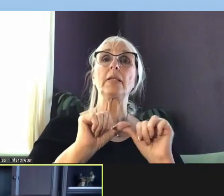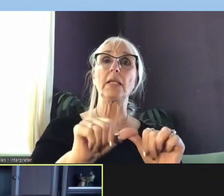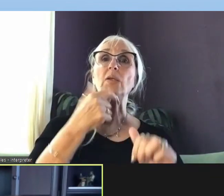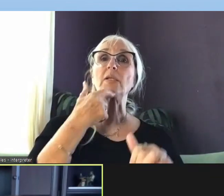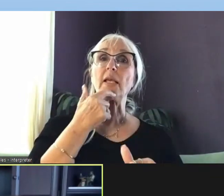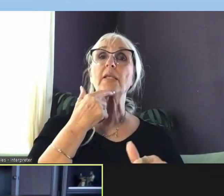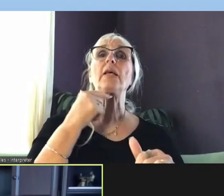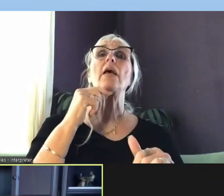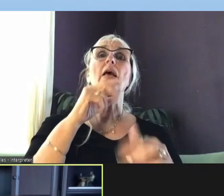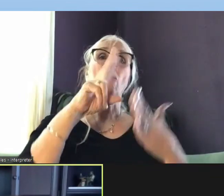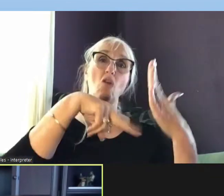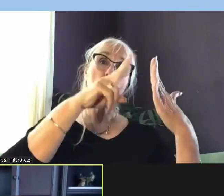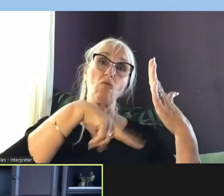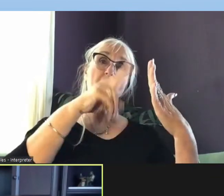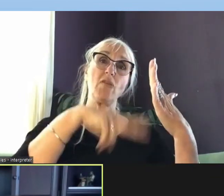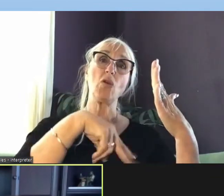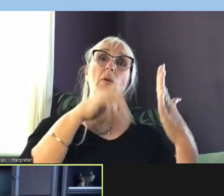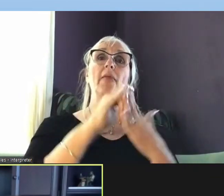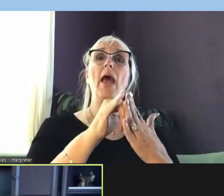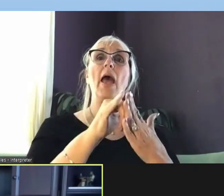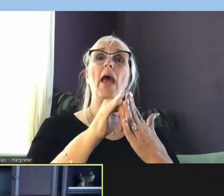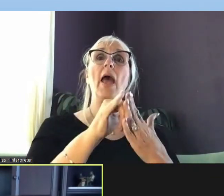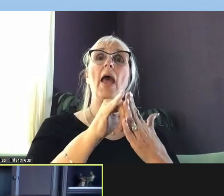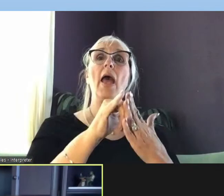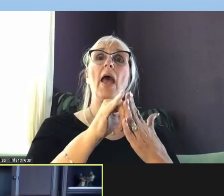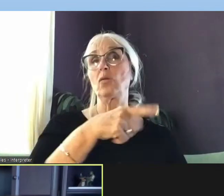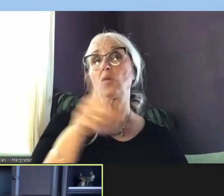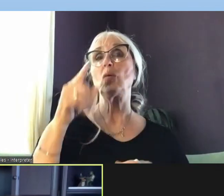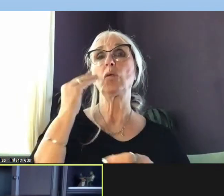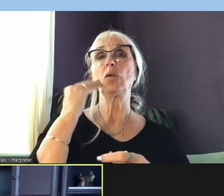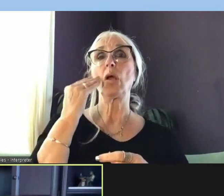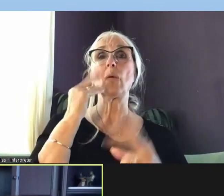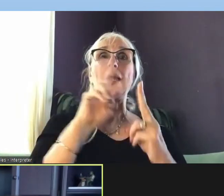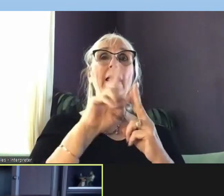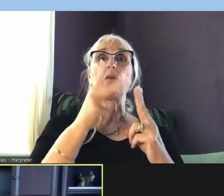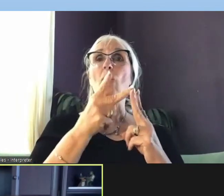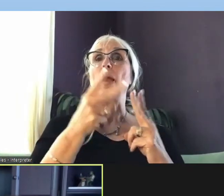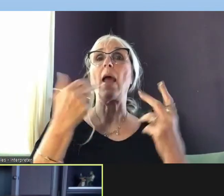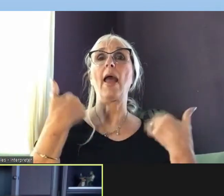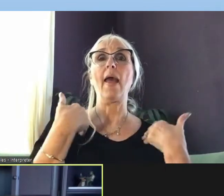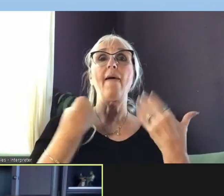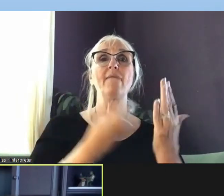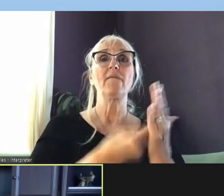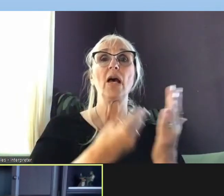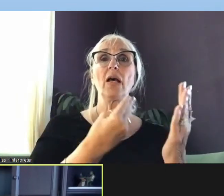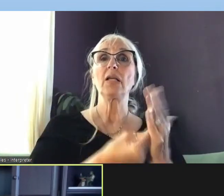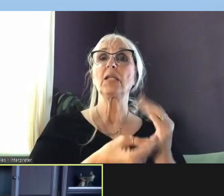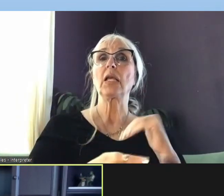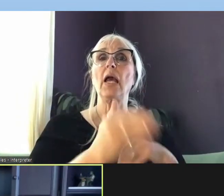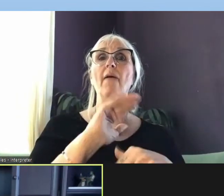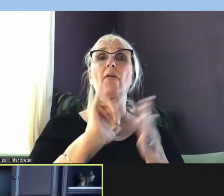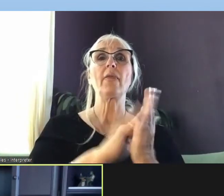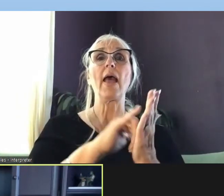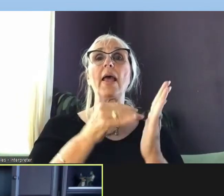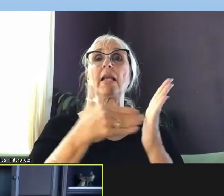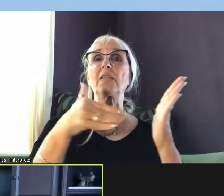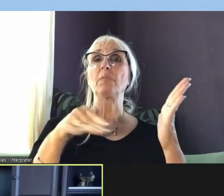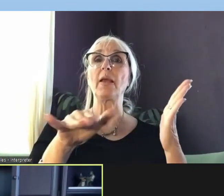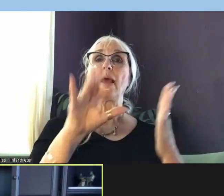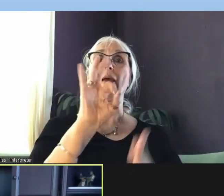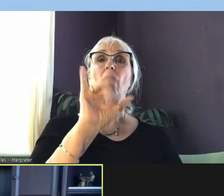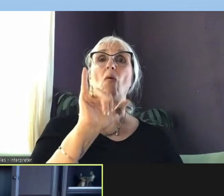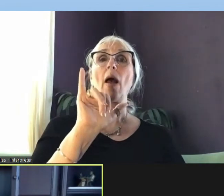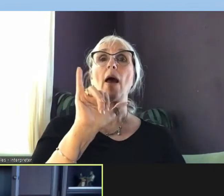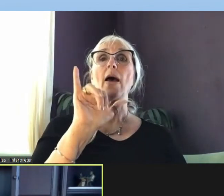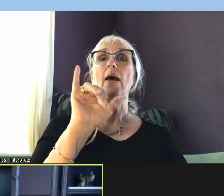review. I do want you to know that either way, I do have the funds to cover that expense in my FY21